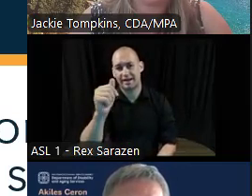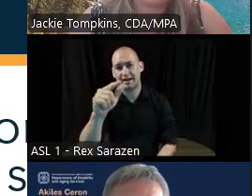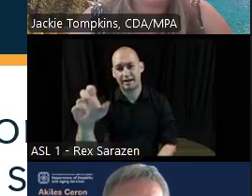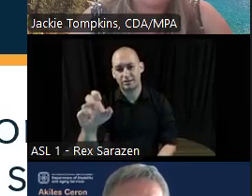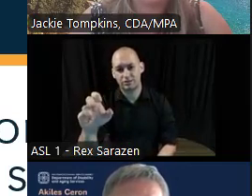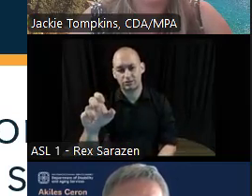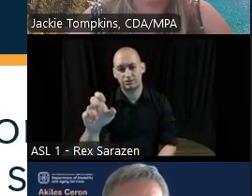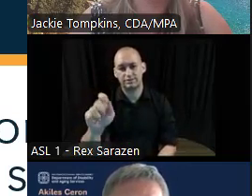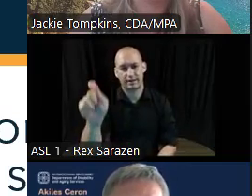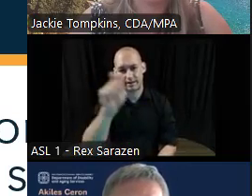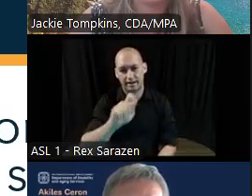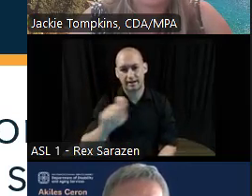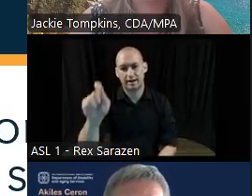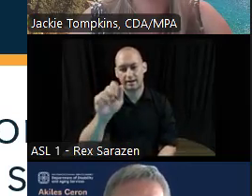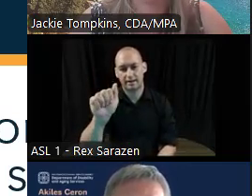ENGAGE, at